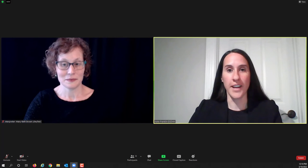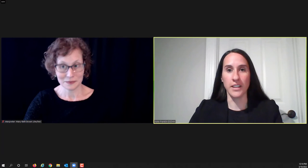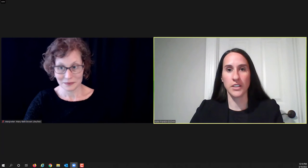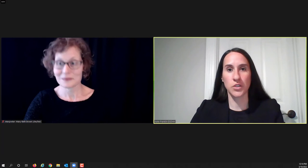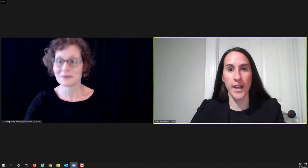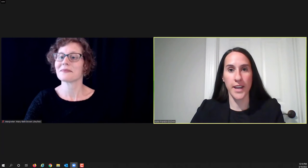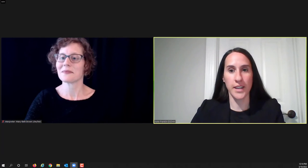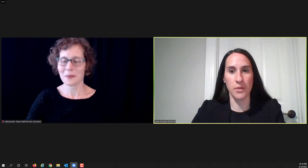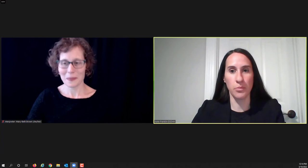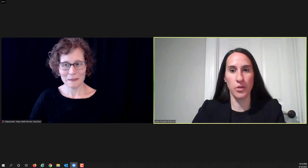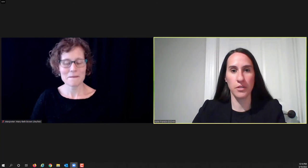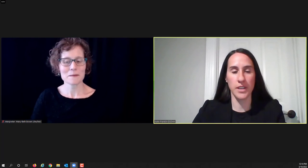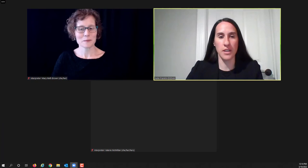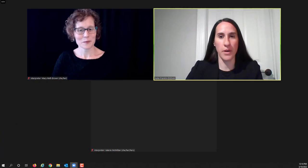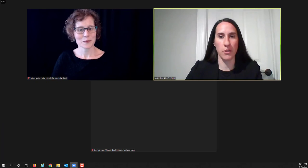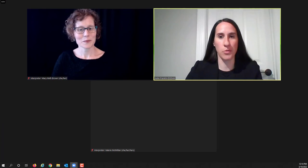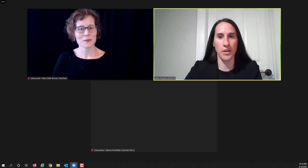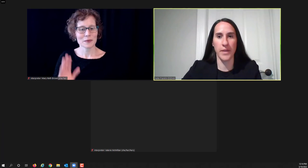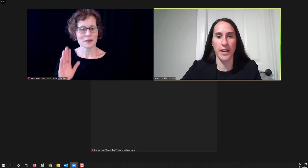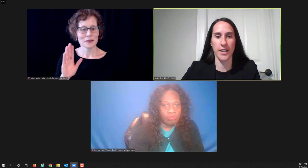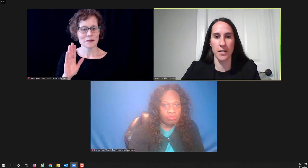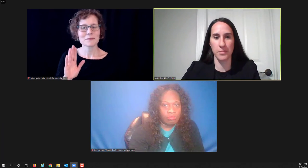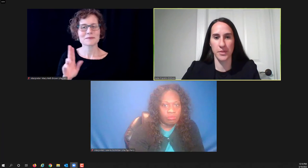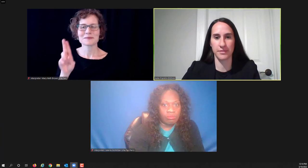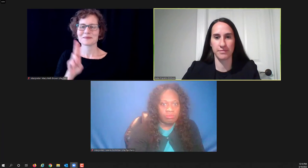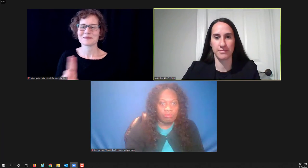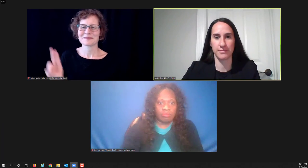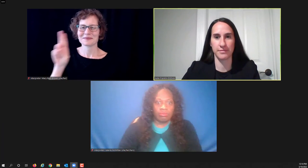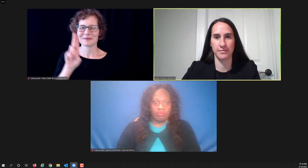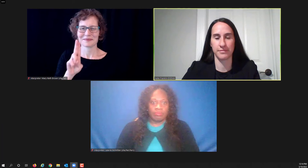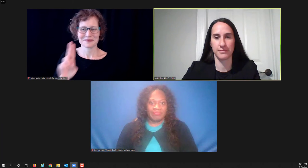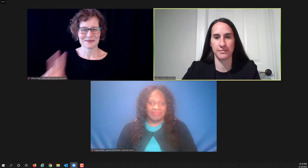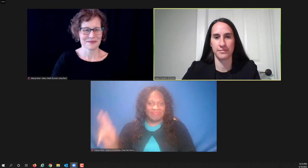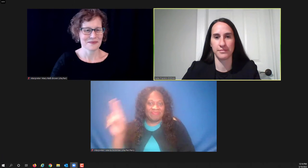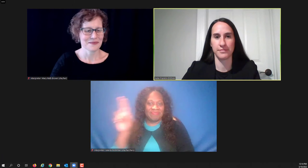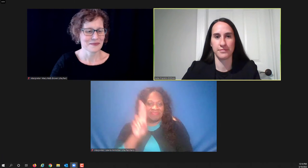All right, let's go ahead and pull the PowerPoint back up.